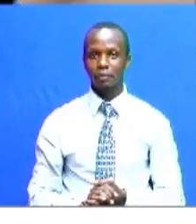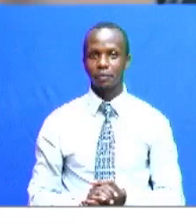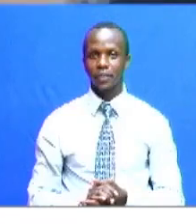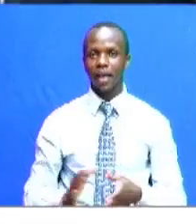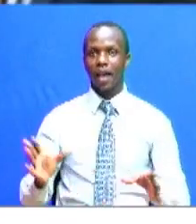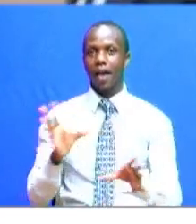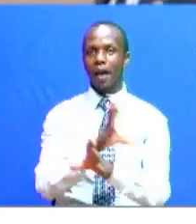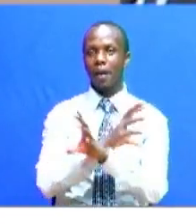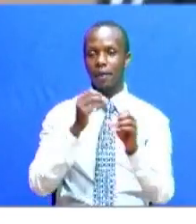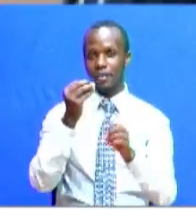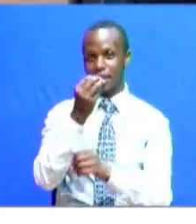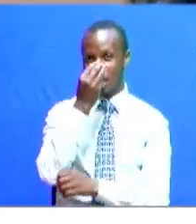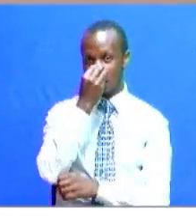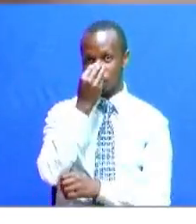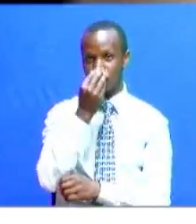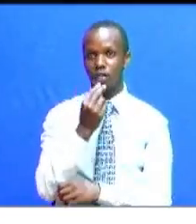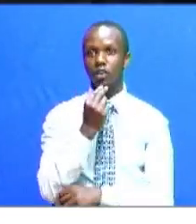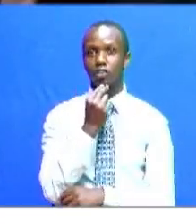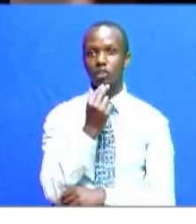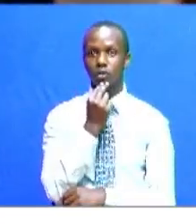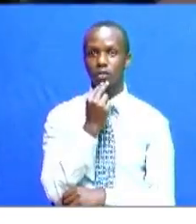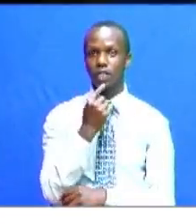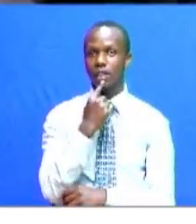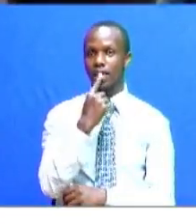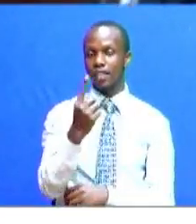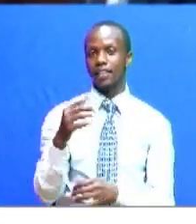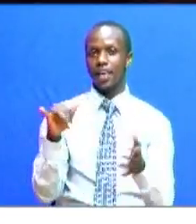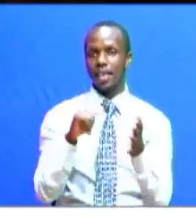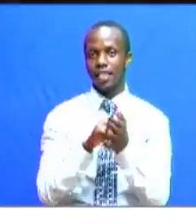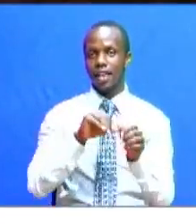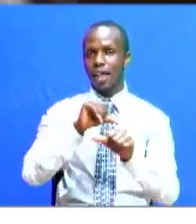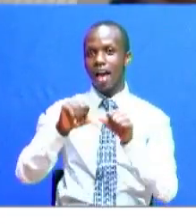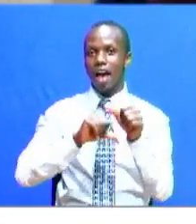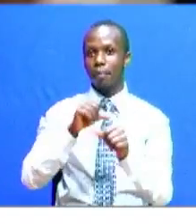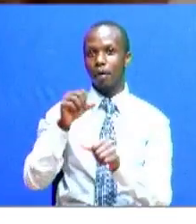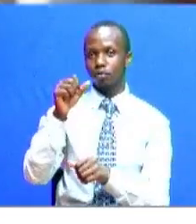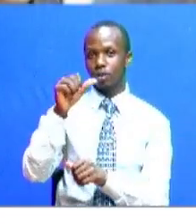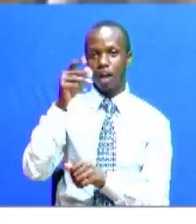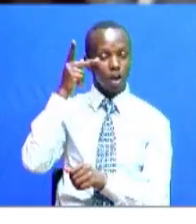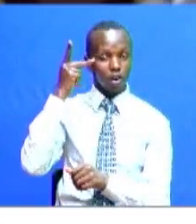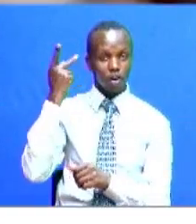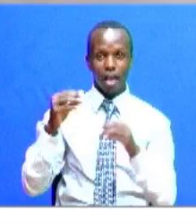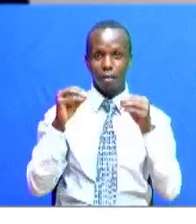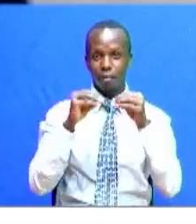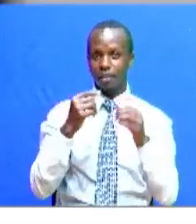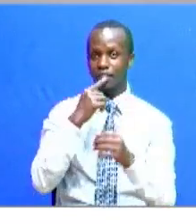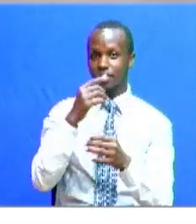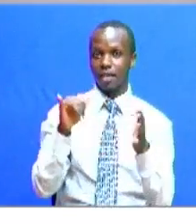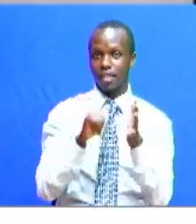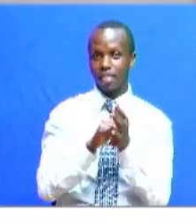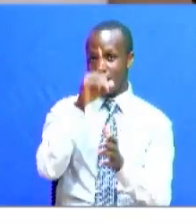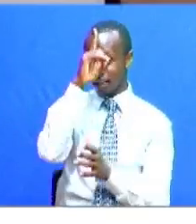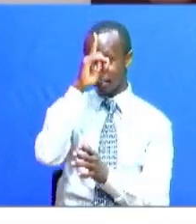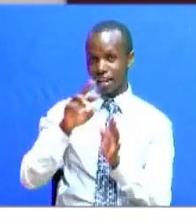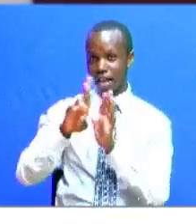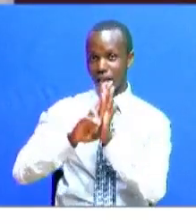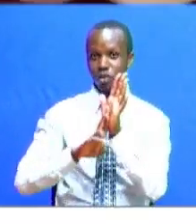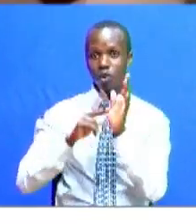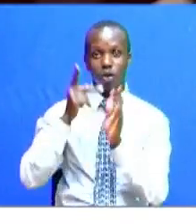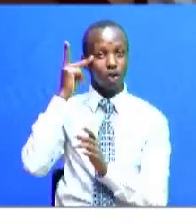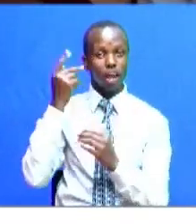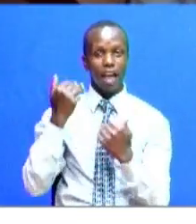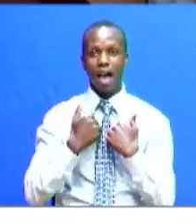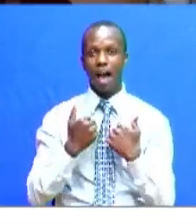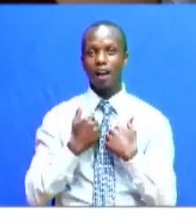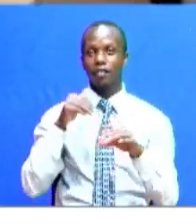President William Ruto on Tuesday addressed the inaugural Korea-Africa Summit and underscored the critical role Korea can play in